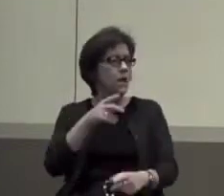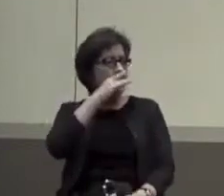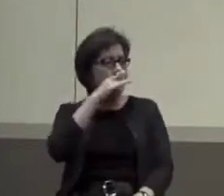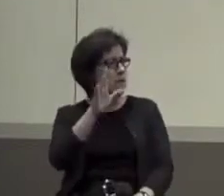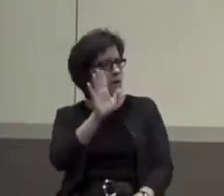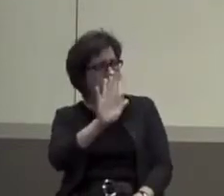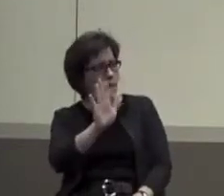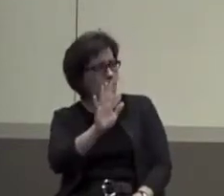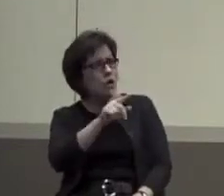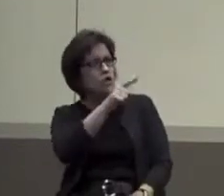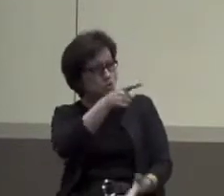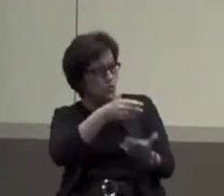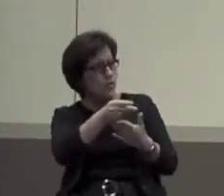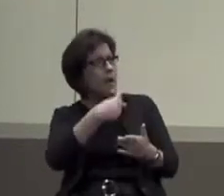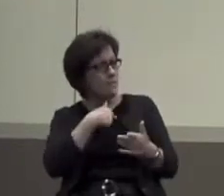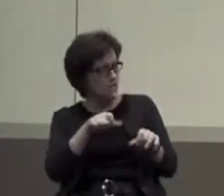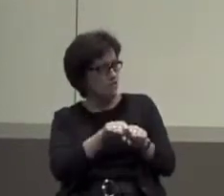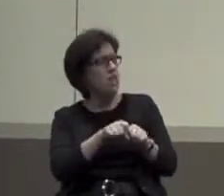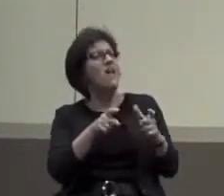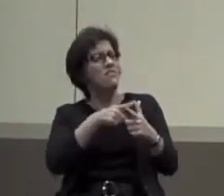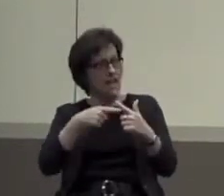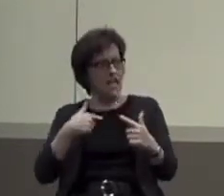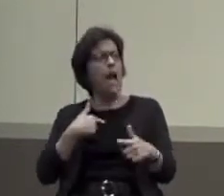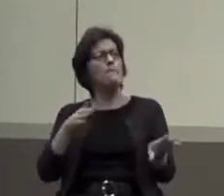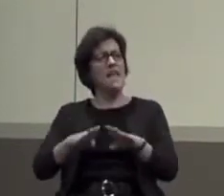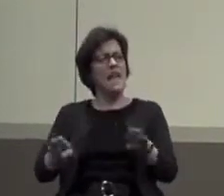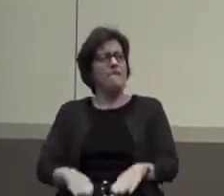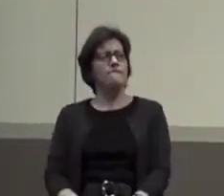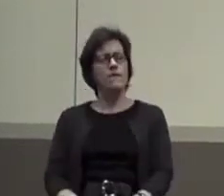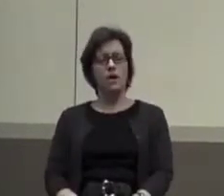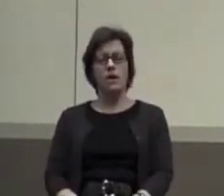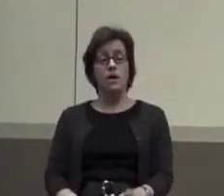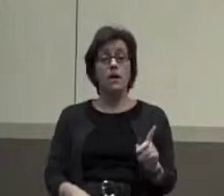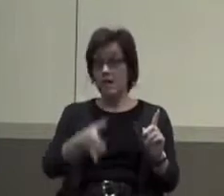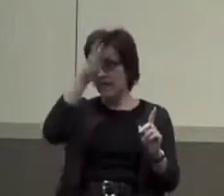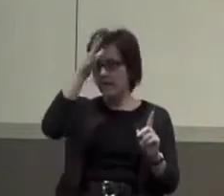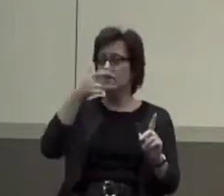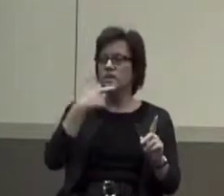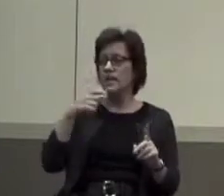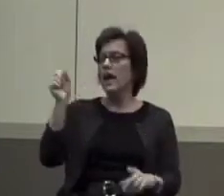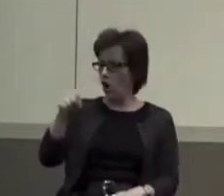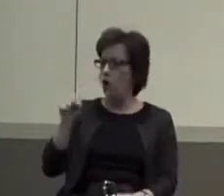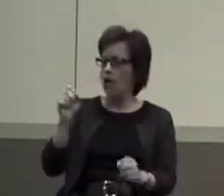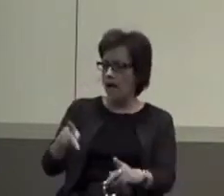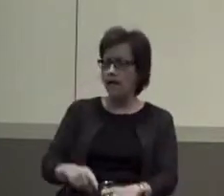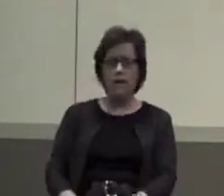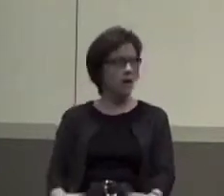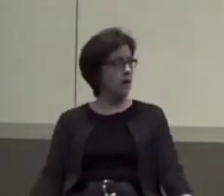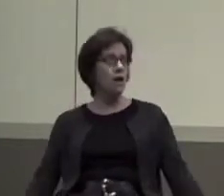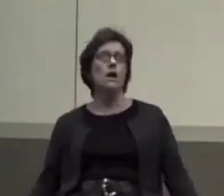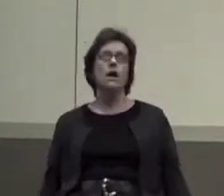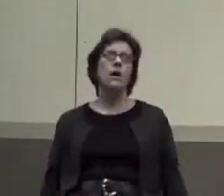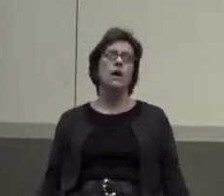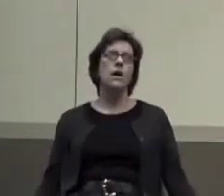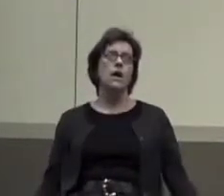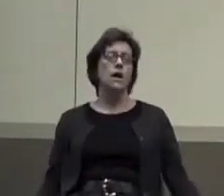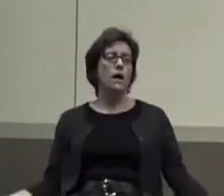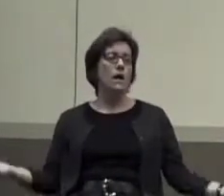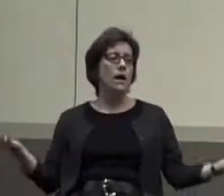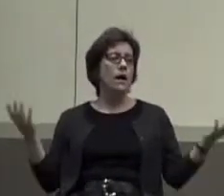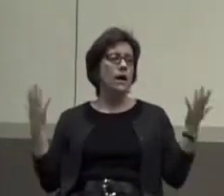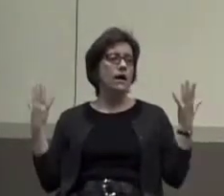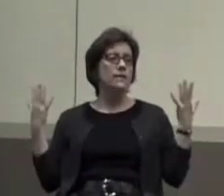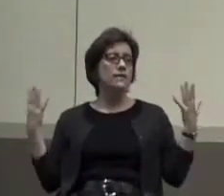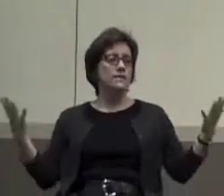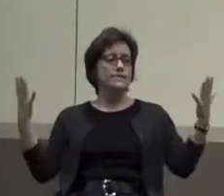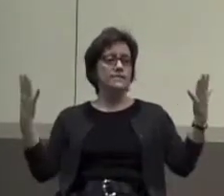no, you buy me the sneakers and then I'll behave. And the dad goes, yes. At which point, I mean,